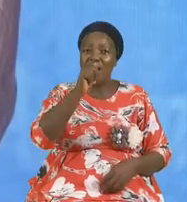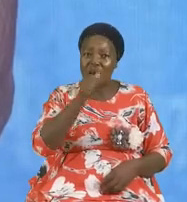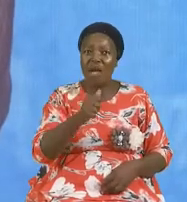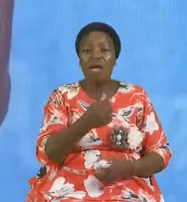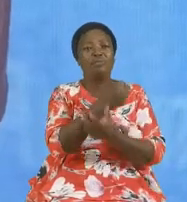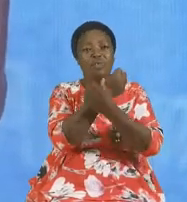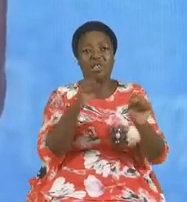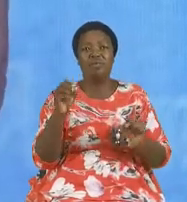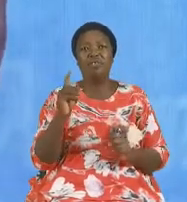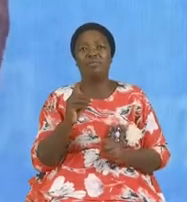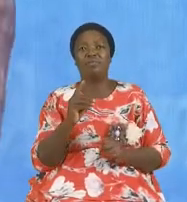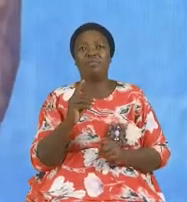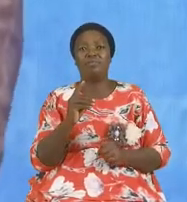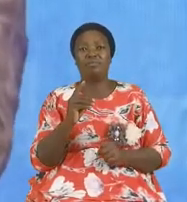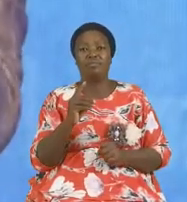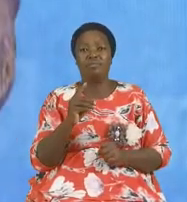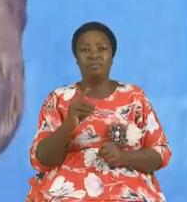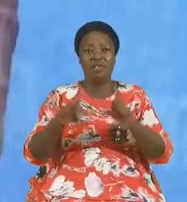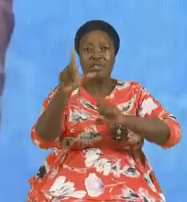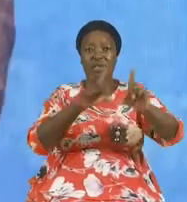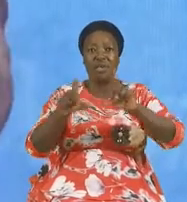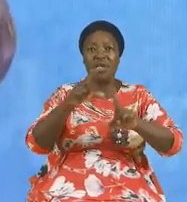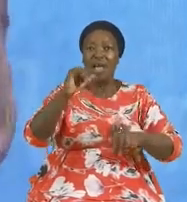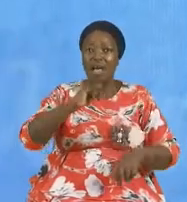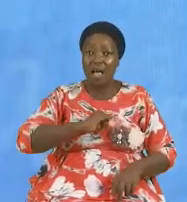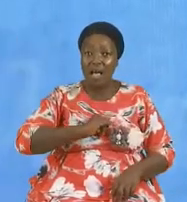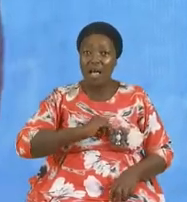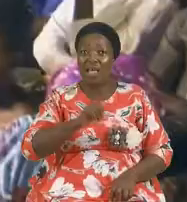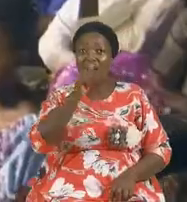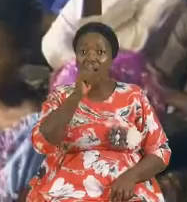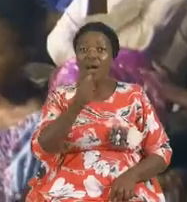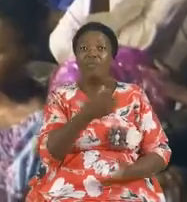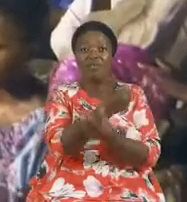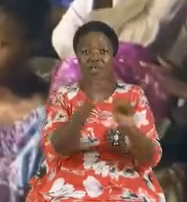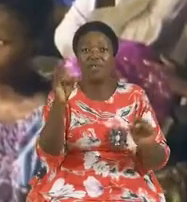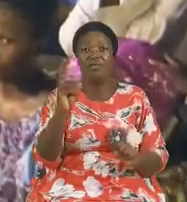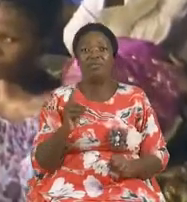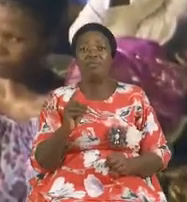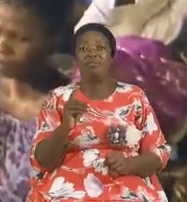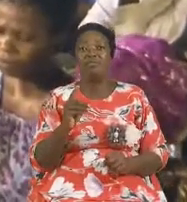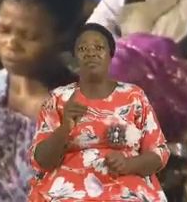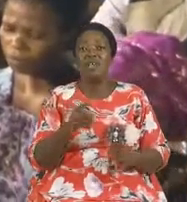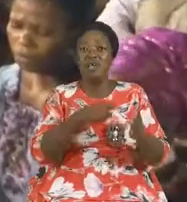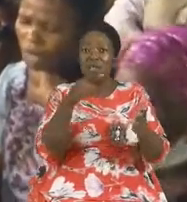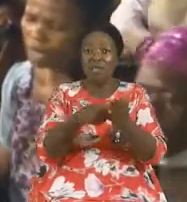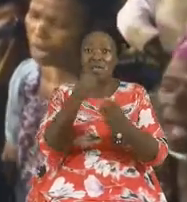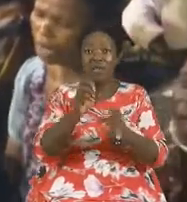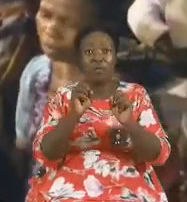say, by the grace of God, I am saved. Say that. I am